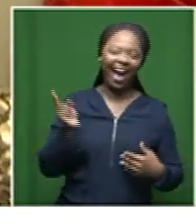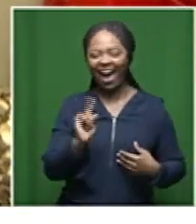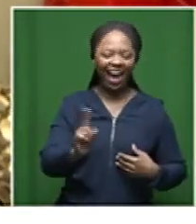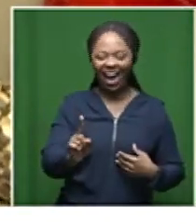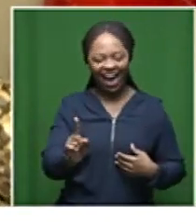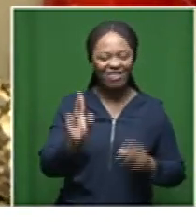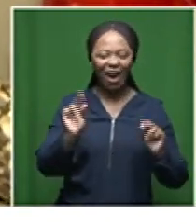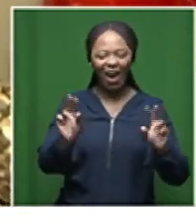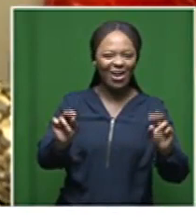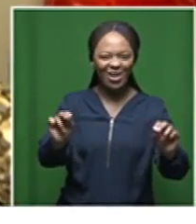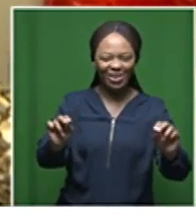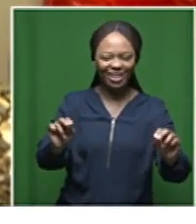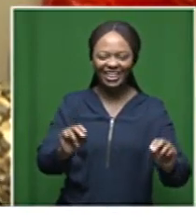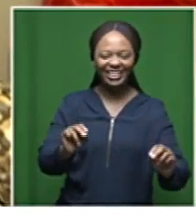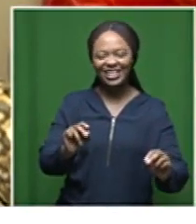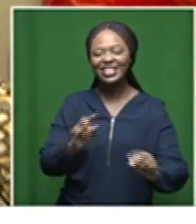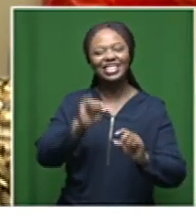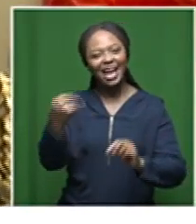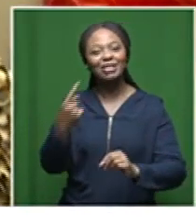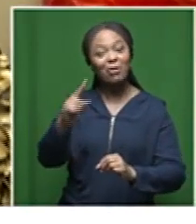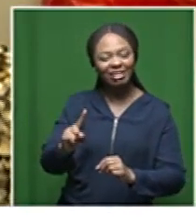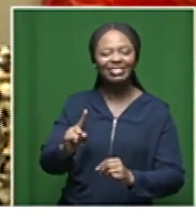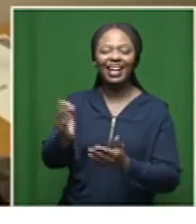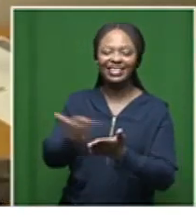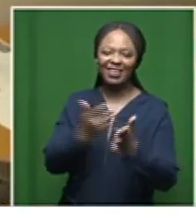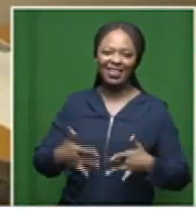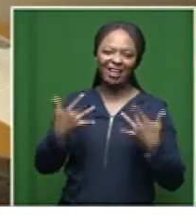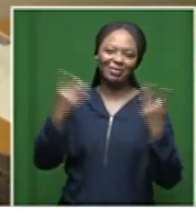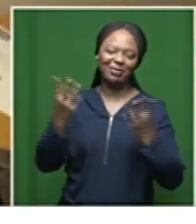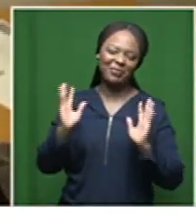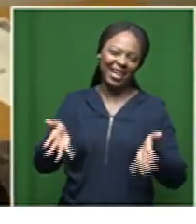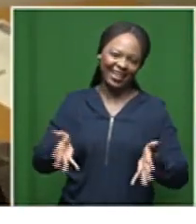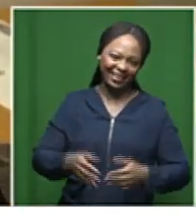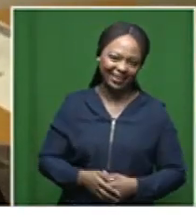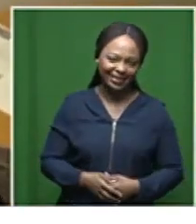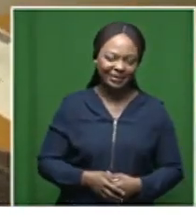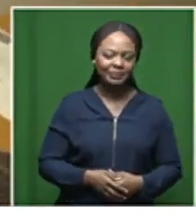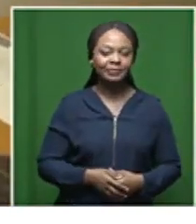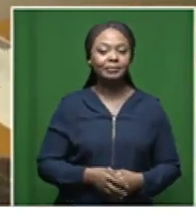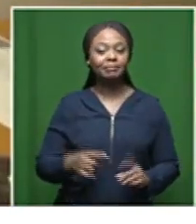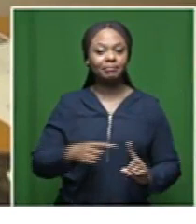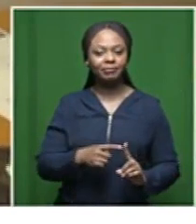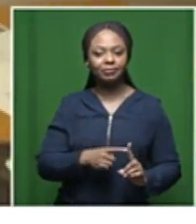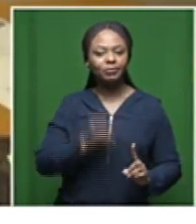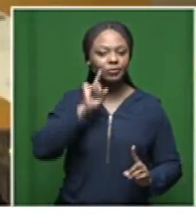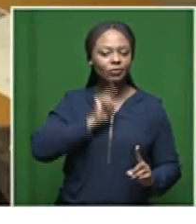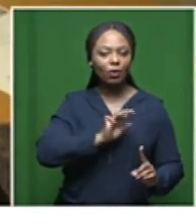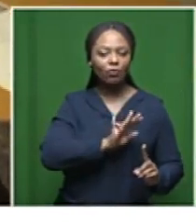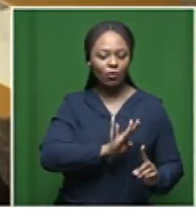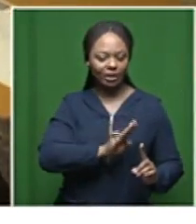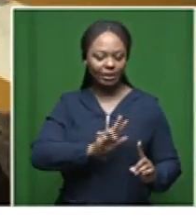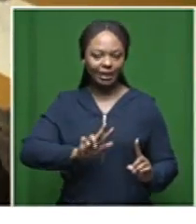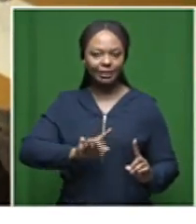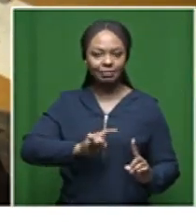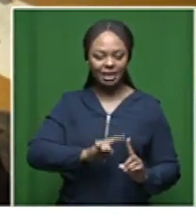that. It's to save life. My name is Sharon. I'm 48 years old. I was involved in